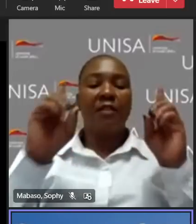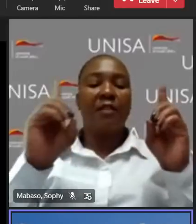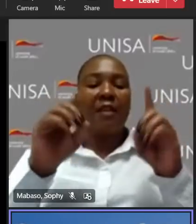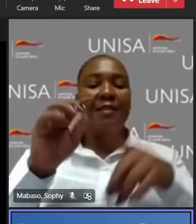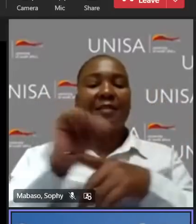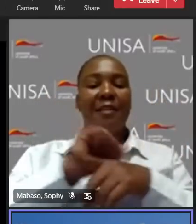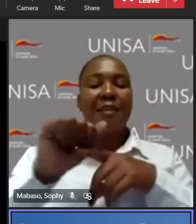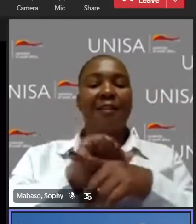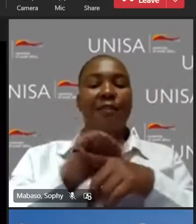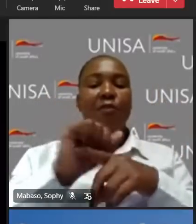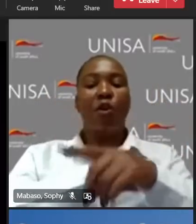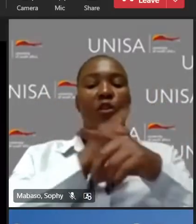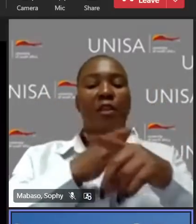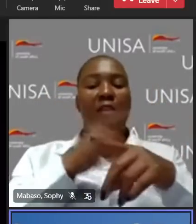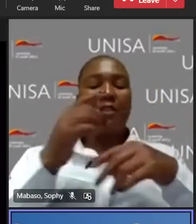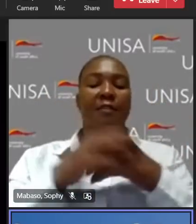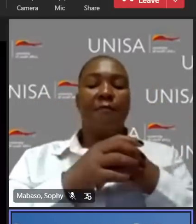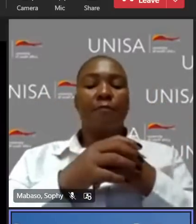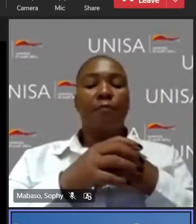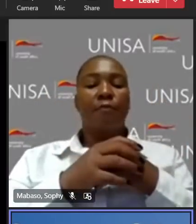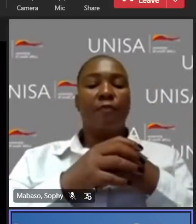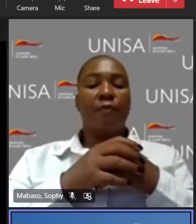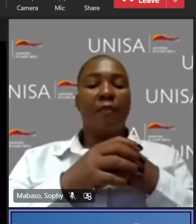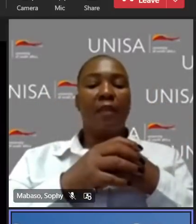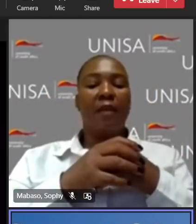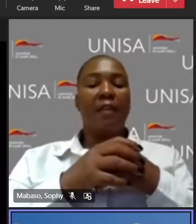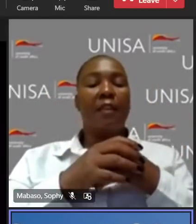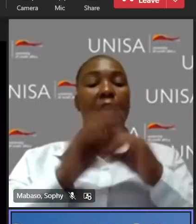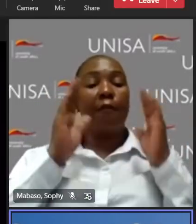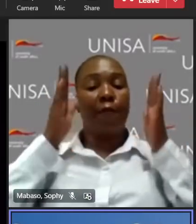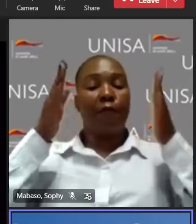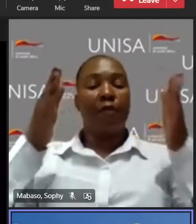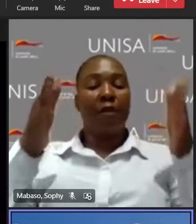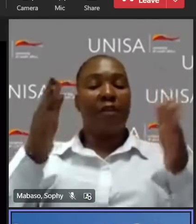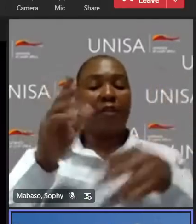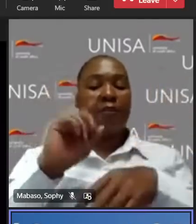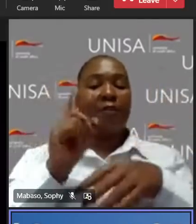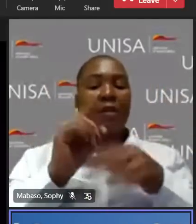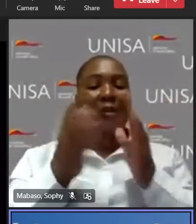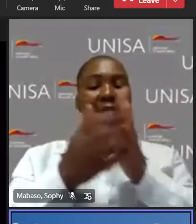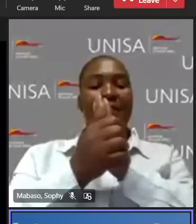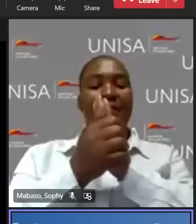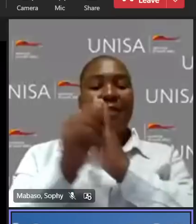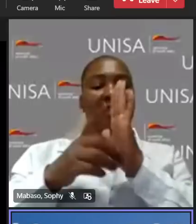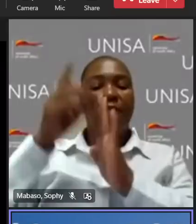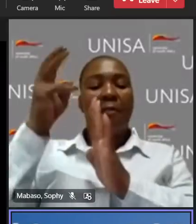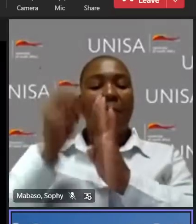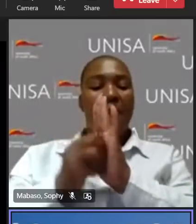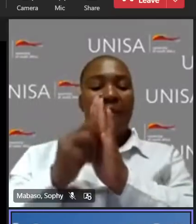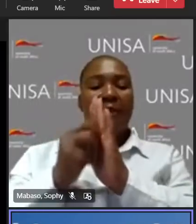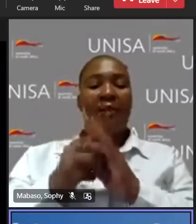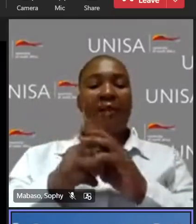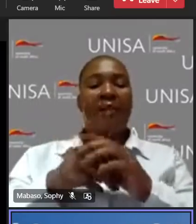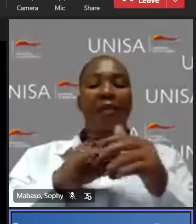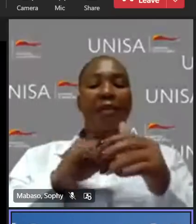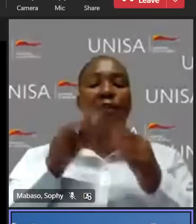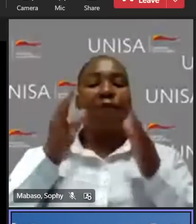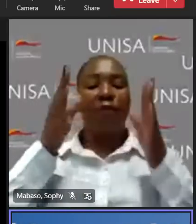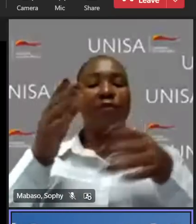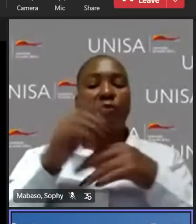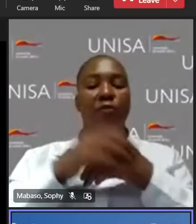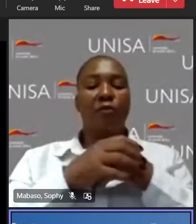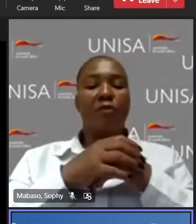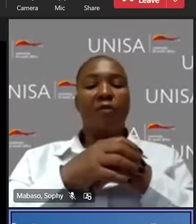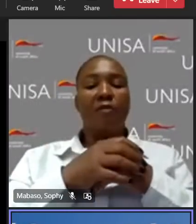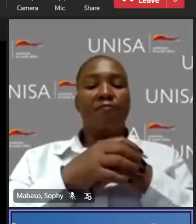Training Authority. Their focus is on skills development. They also have a number